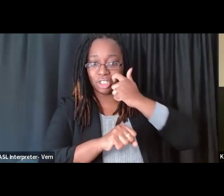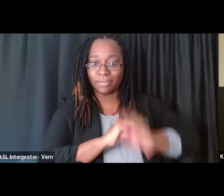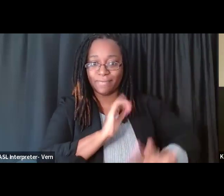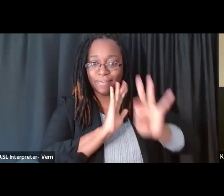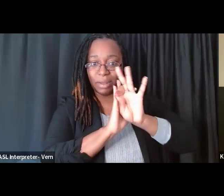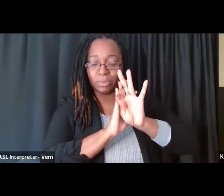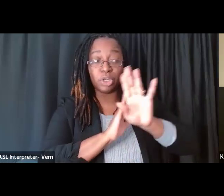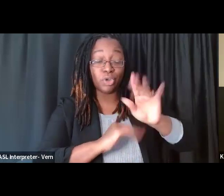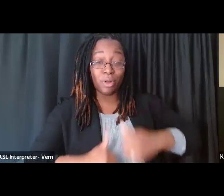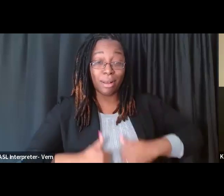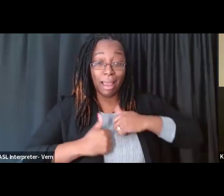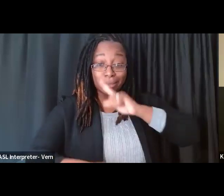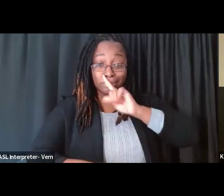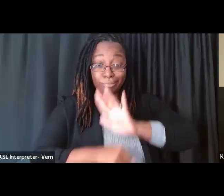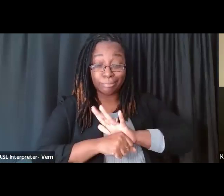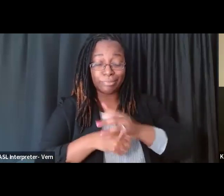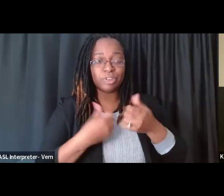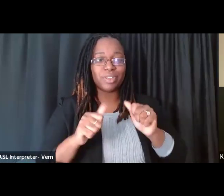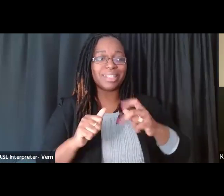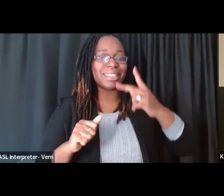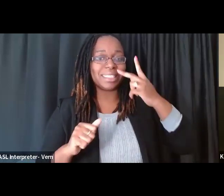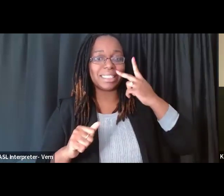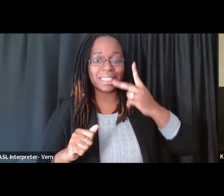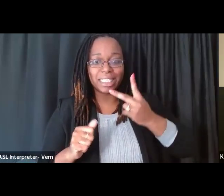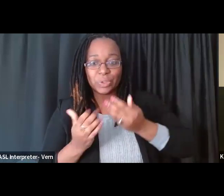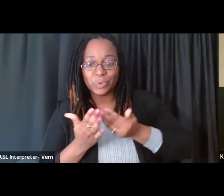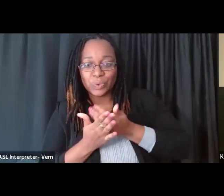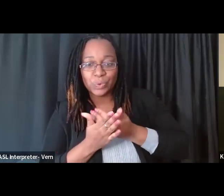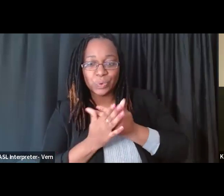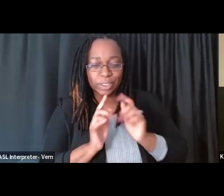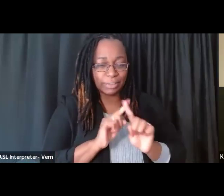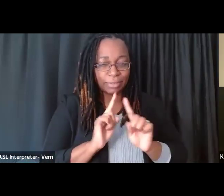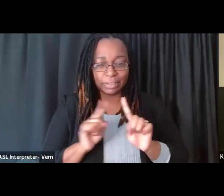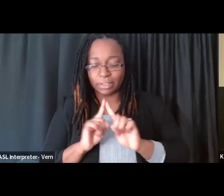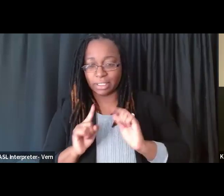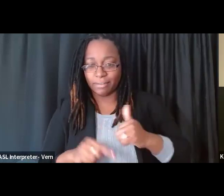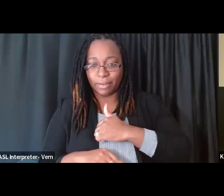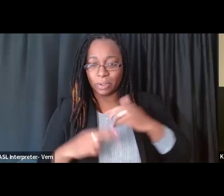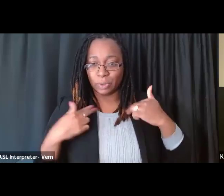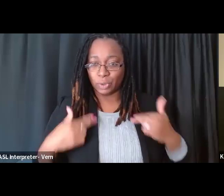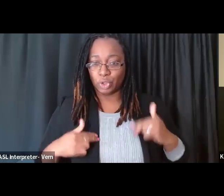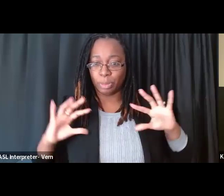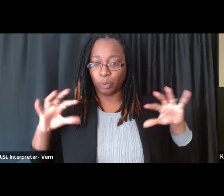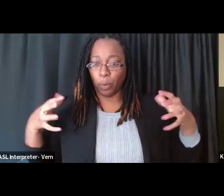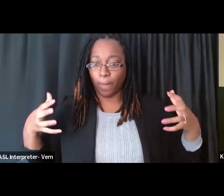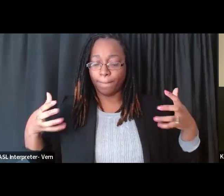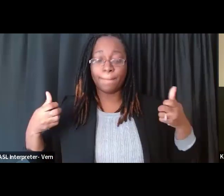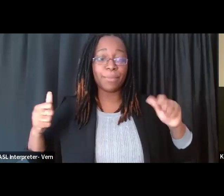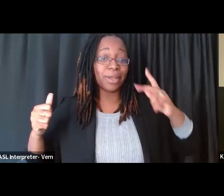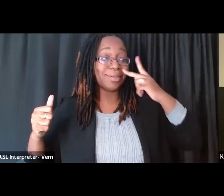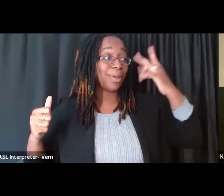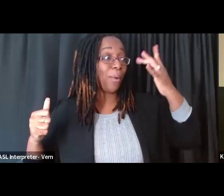who have dedicated your life to uncovering the intricacies of humanity, to the endless study of why we do the things